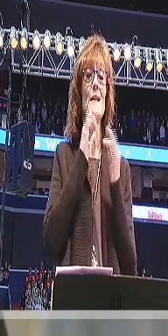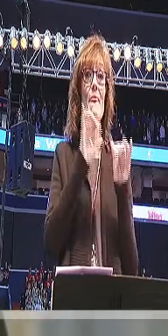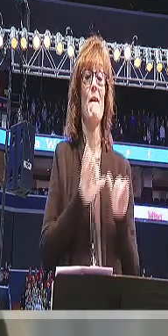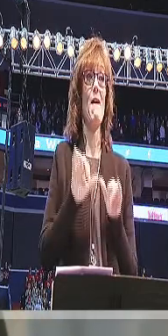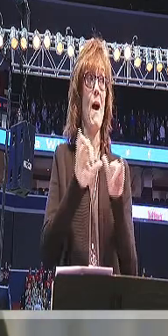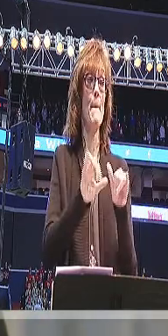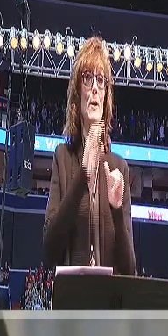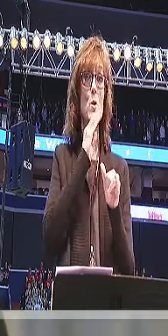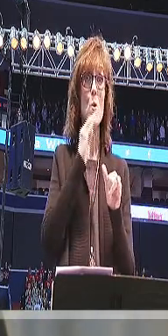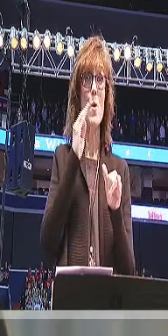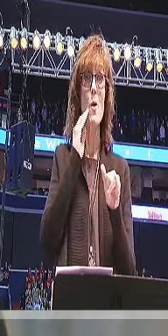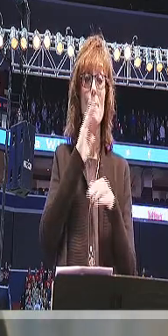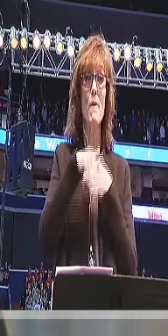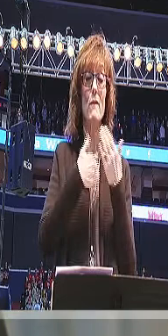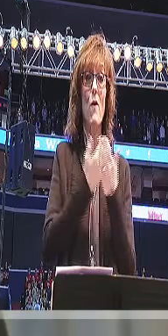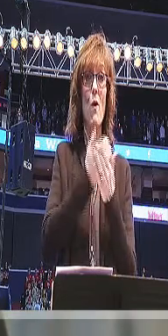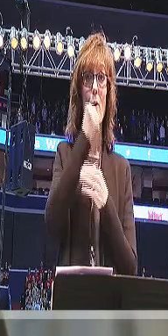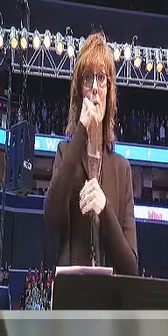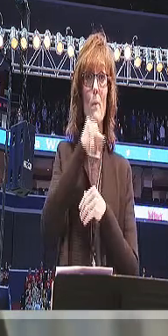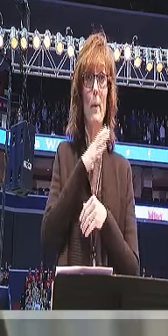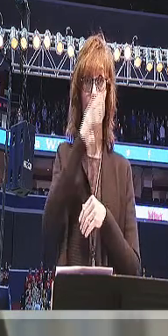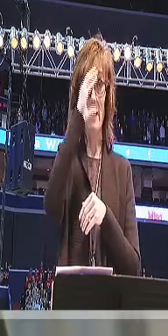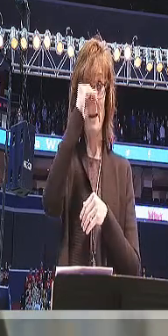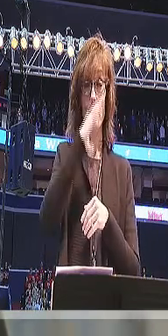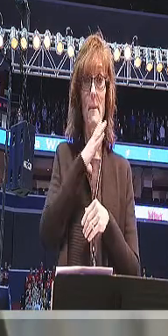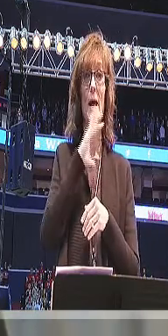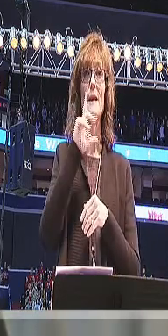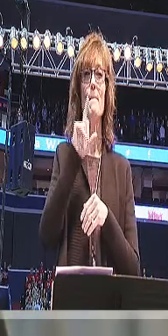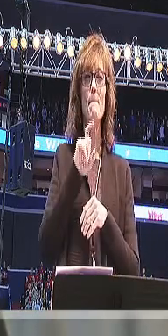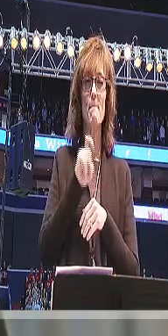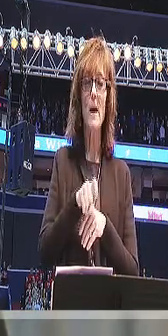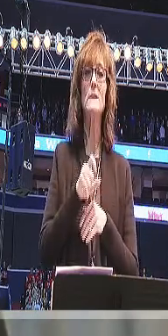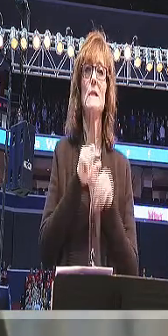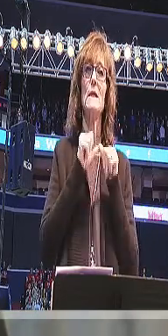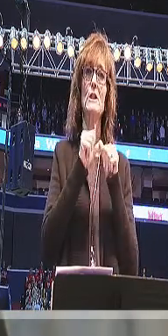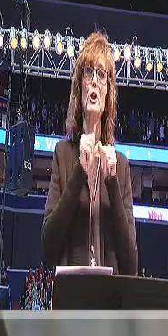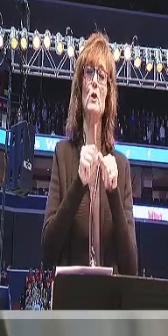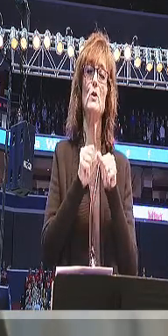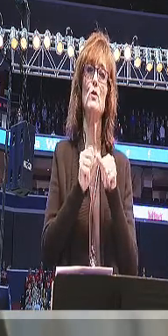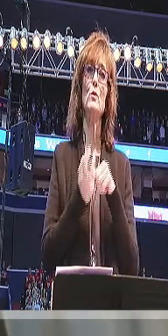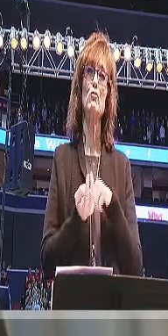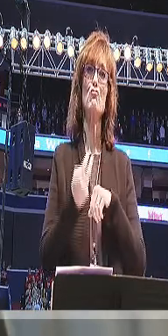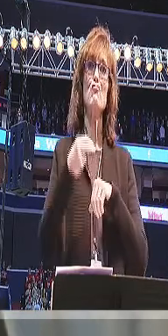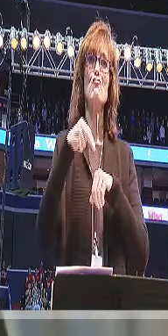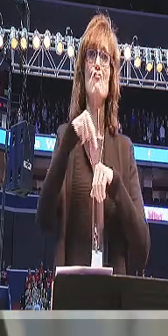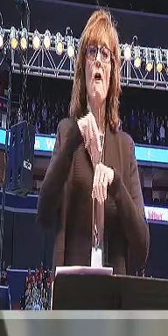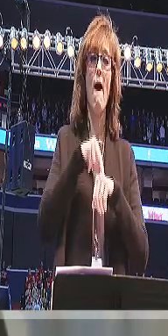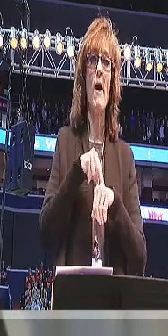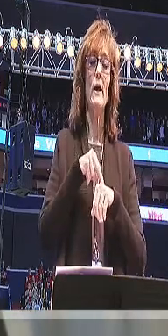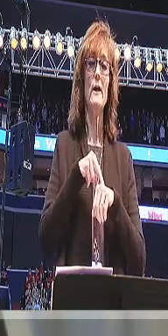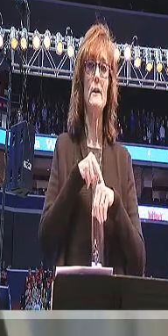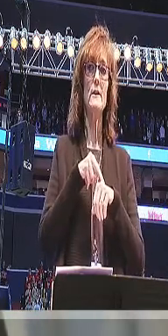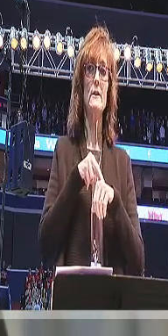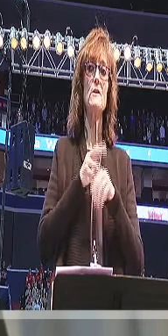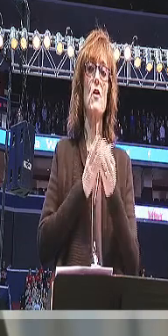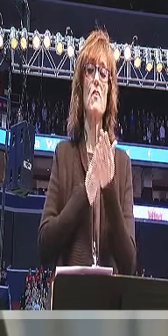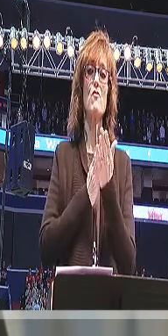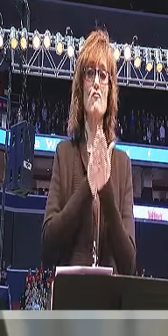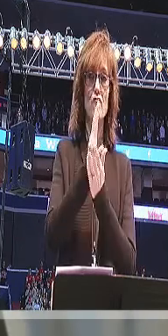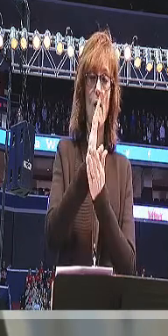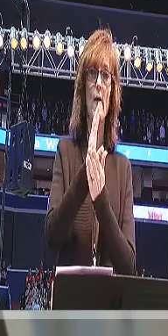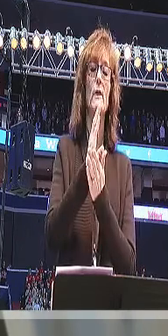women must continue to rise on the foundations of a right understanding of